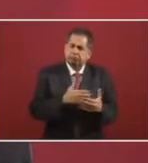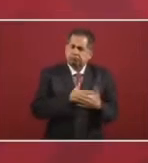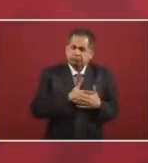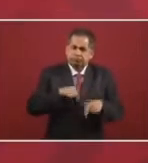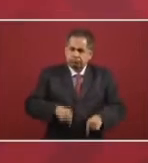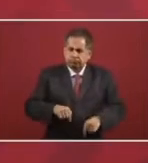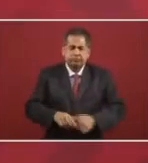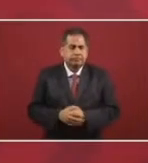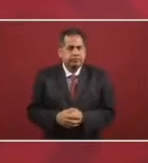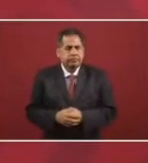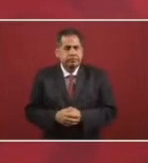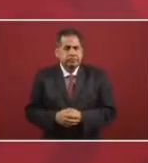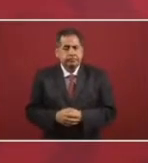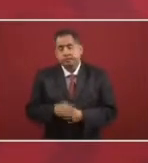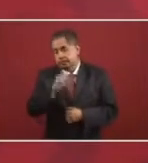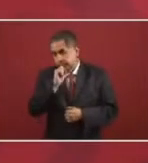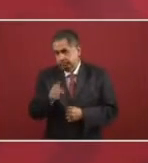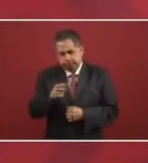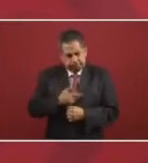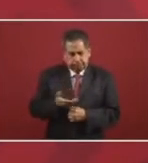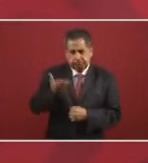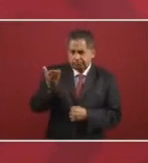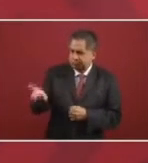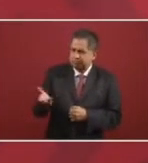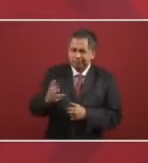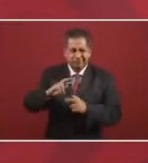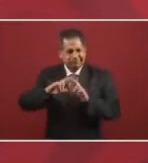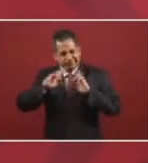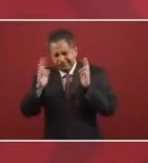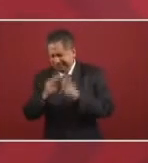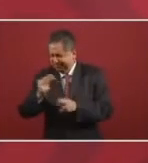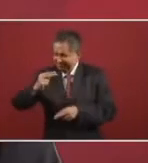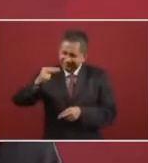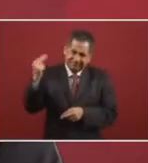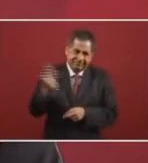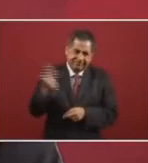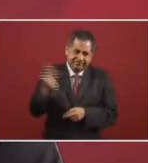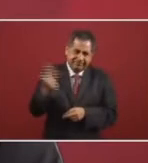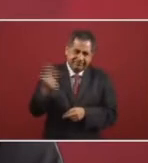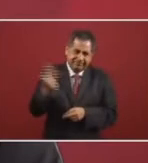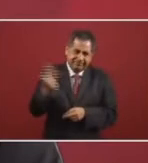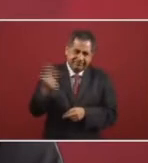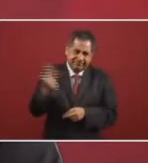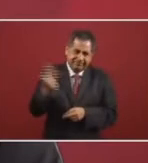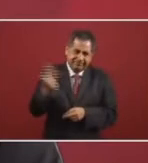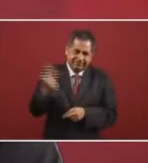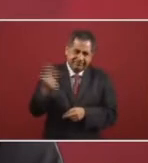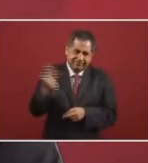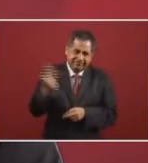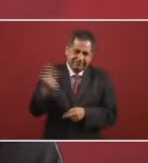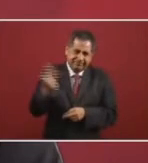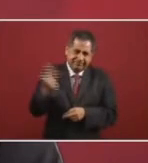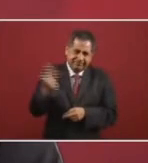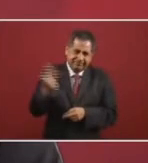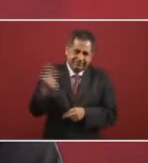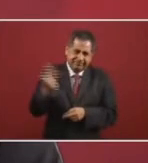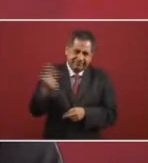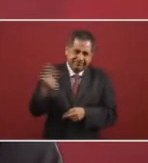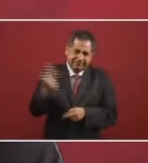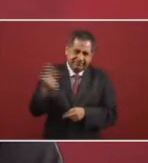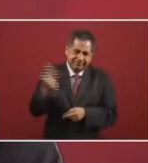Vamos a solicitar en consecuencia también reunión urgente de la Organización de Estados Americanos. But we're also going to solicit